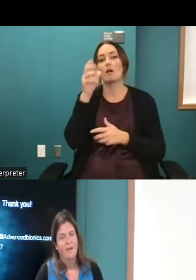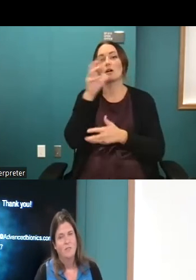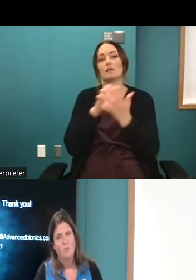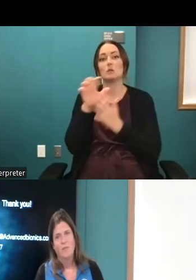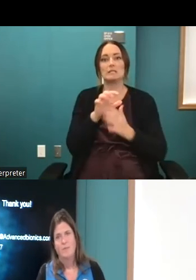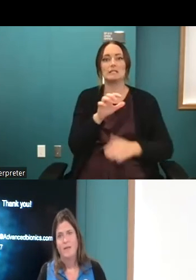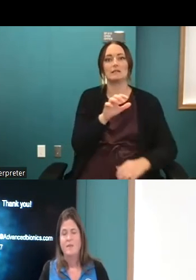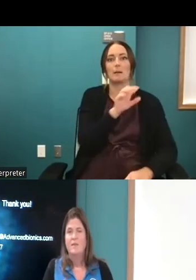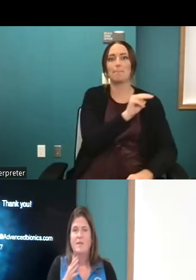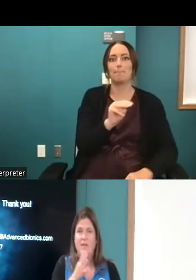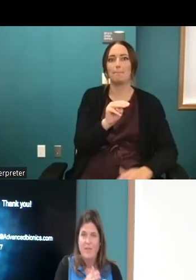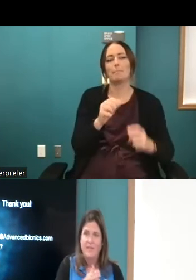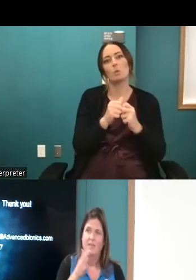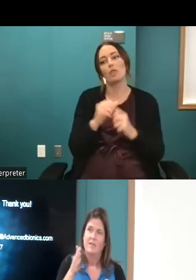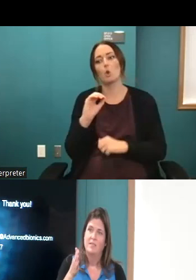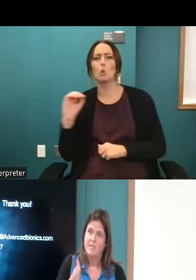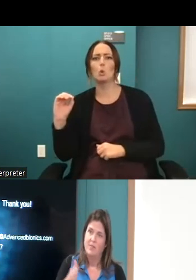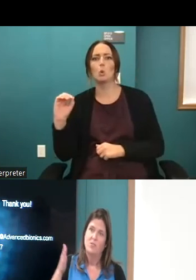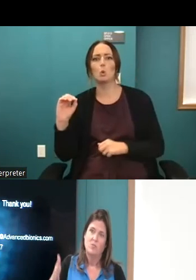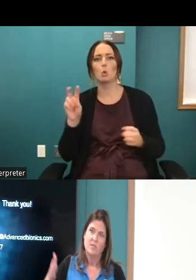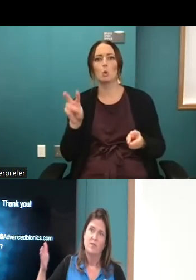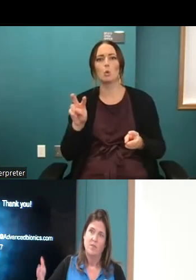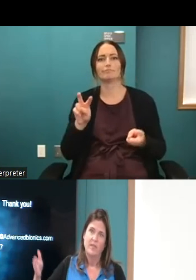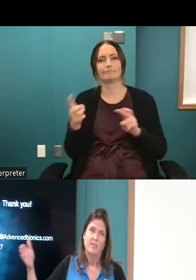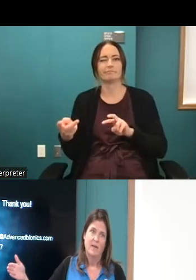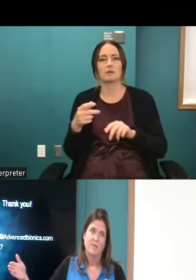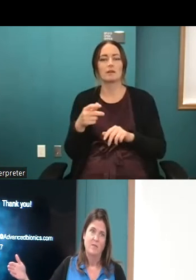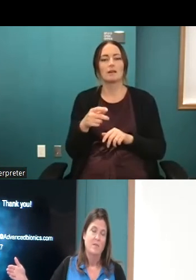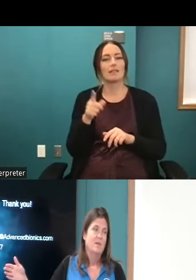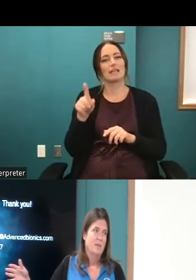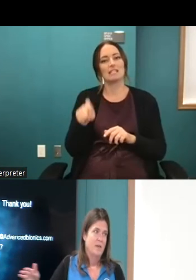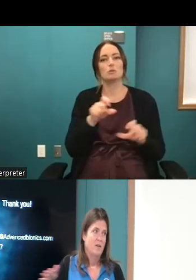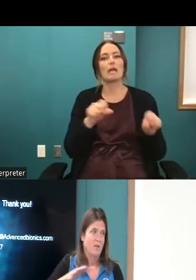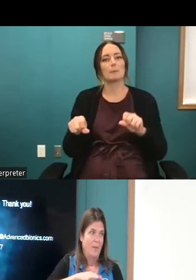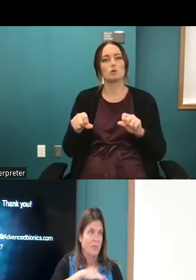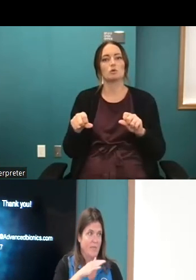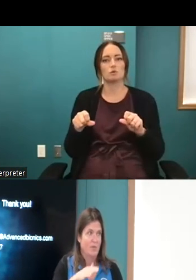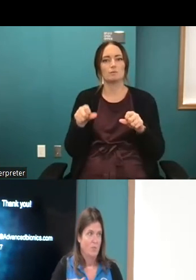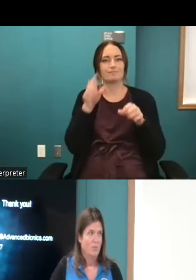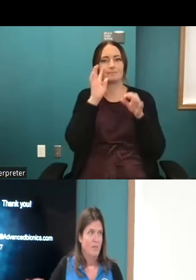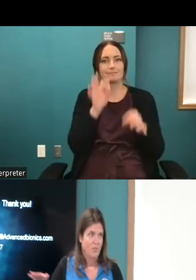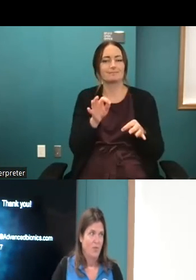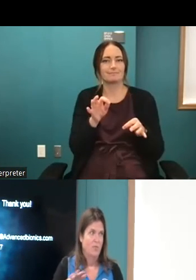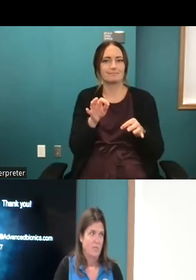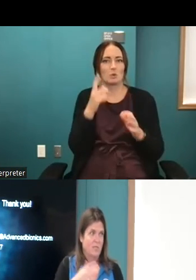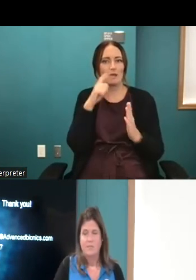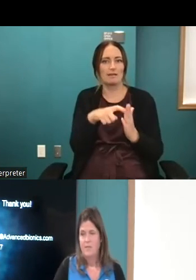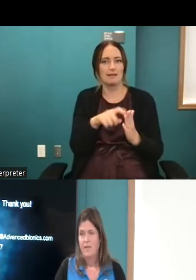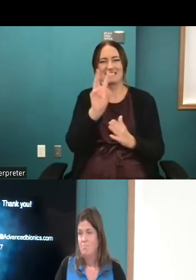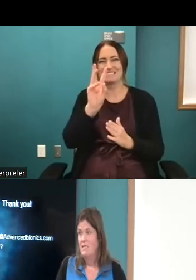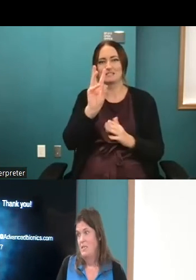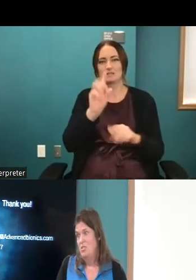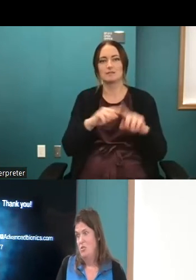like that. Because we want them to, if they can distinguish those 6 different Ling sounds, they're able to hear those speech frequencies